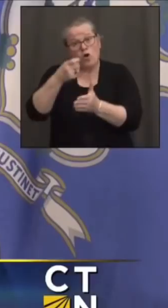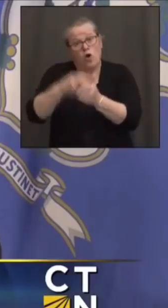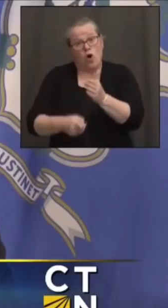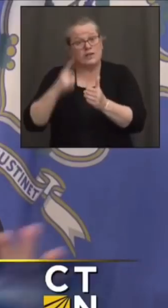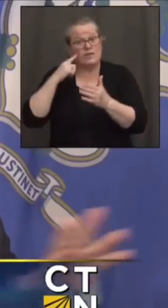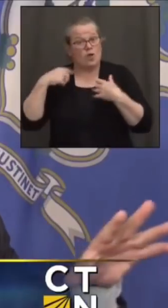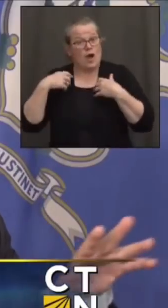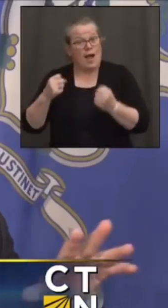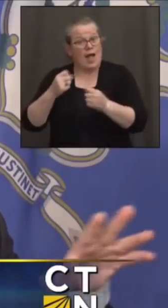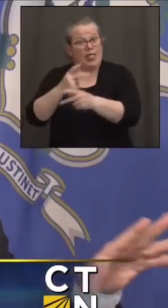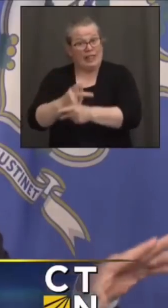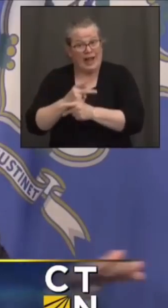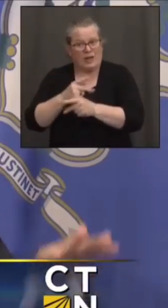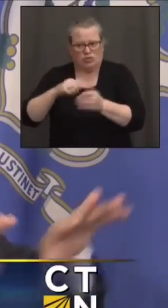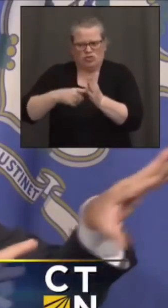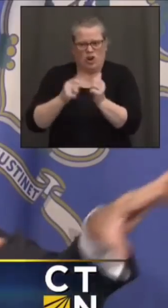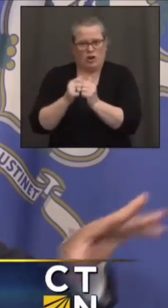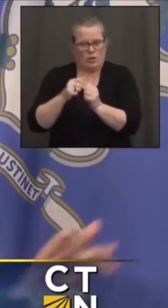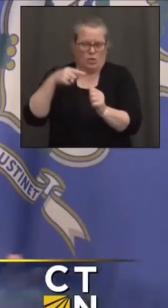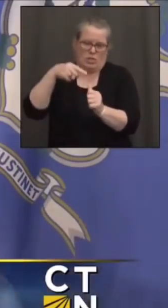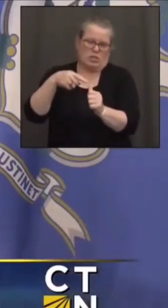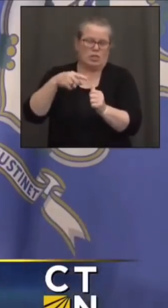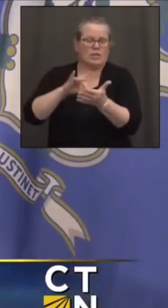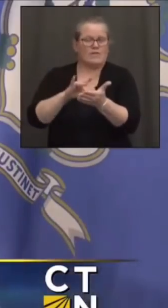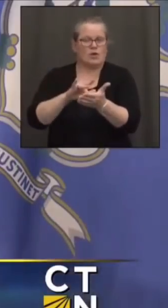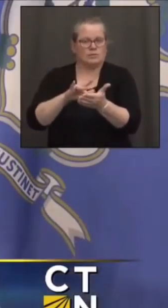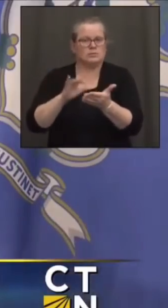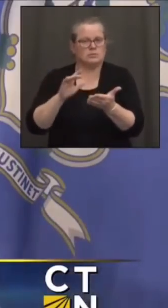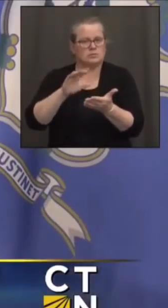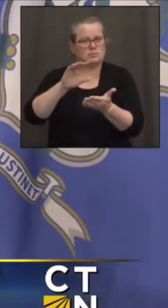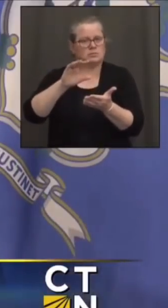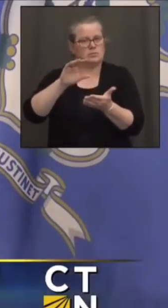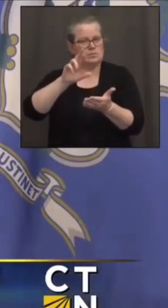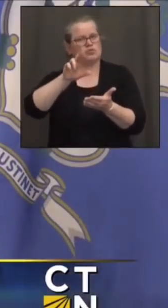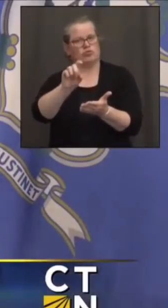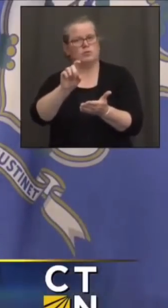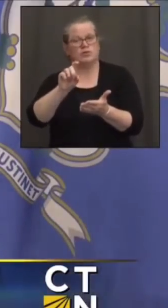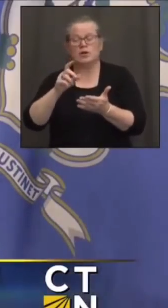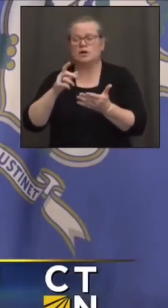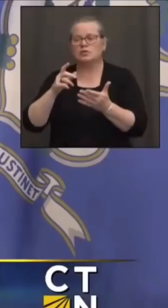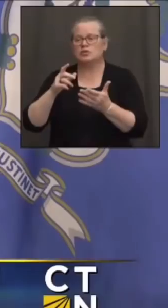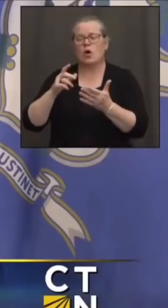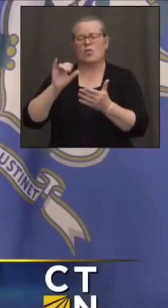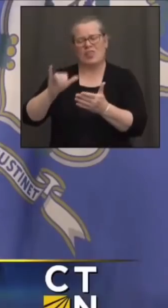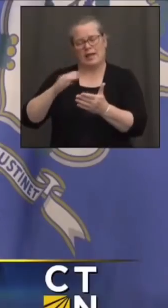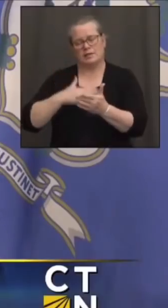So rather than, get distracted, I think that's what my priority is right